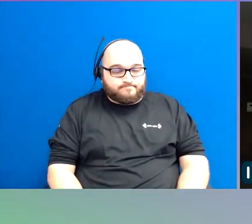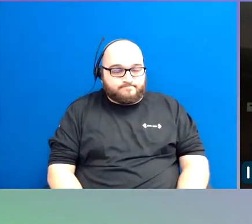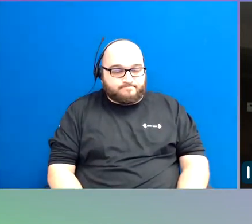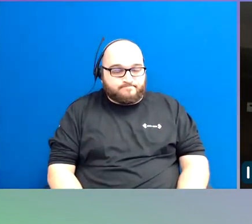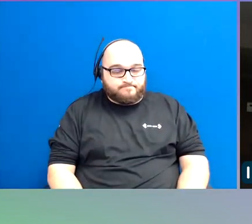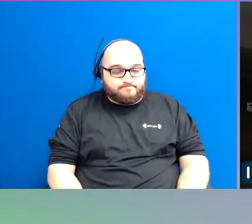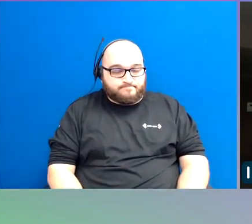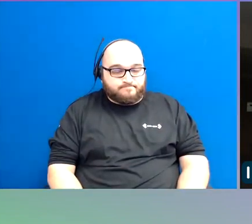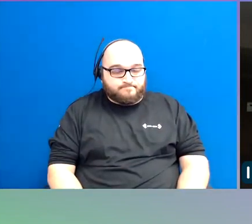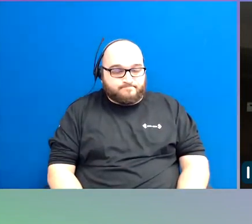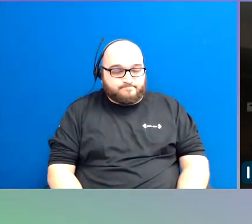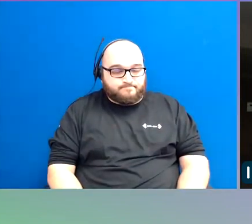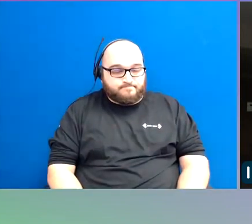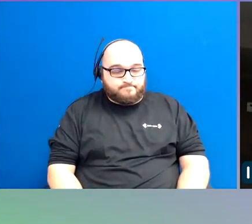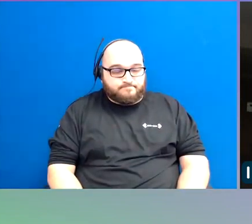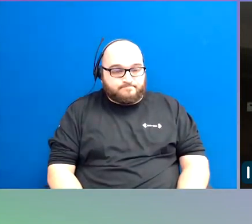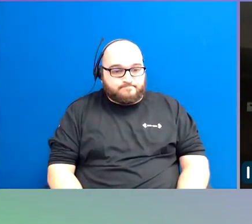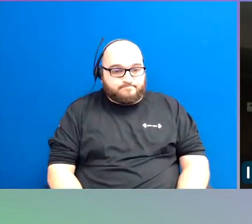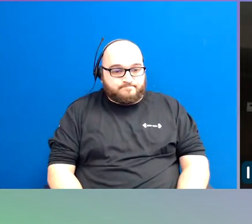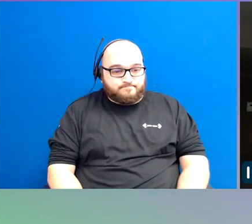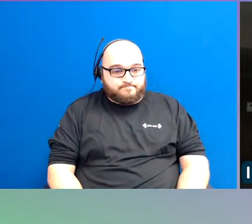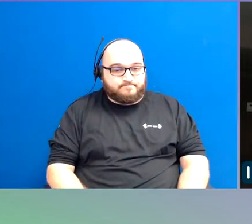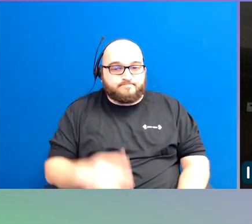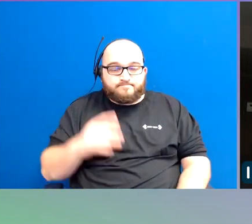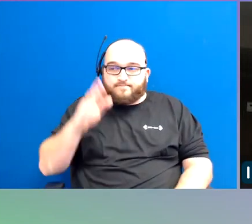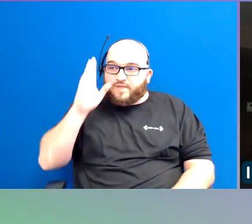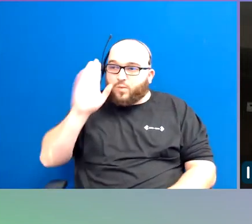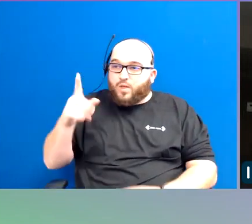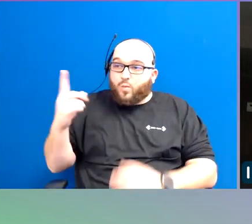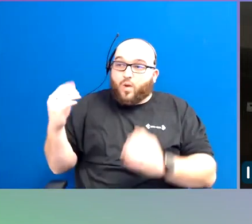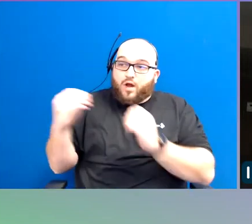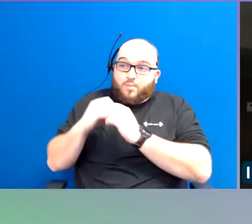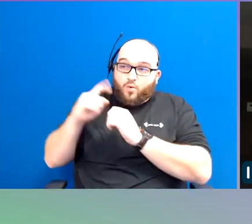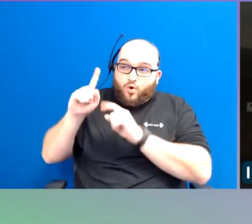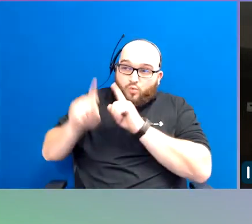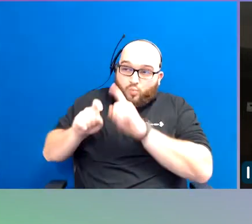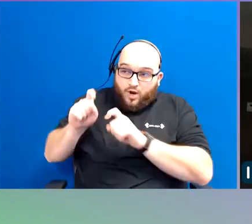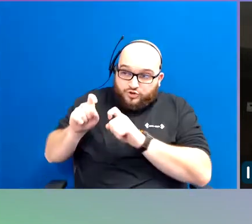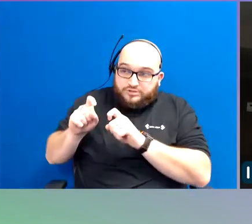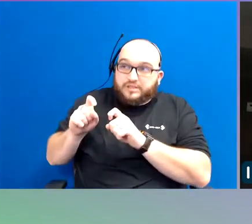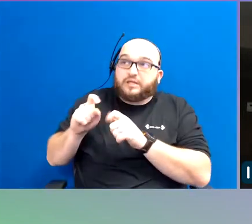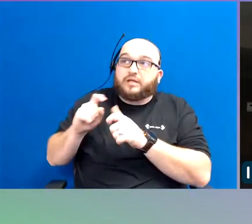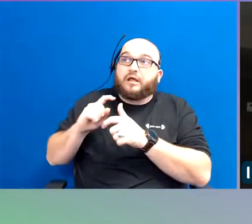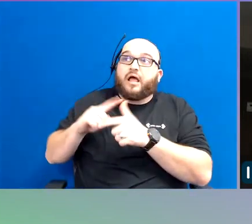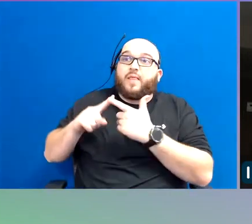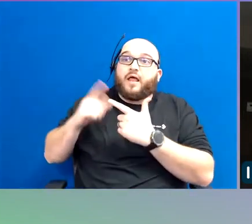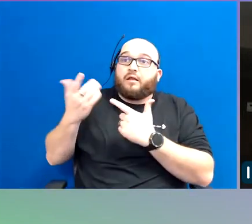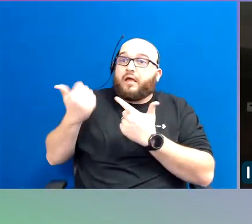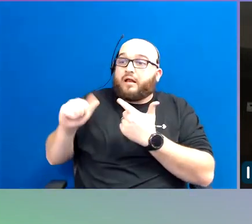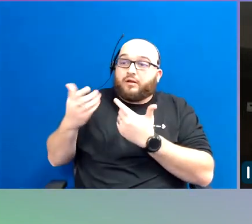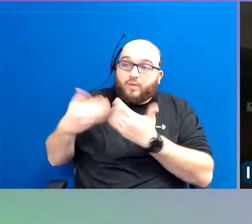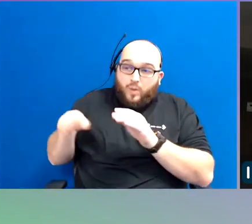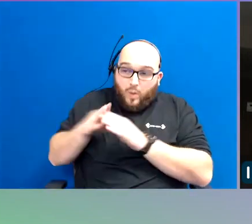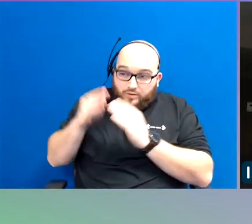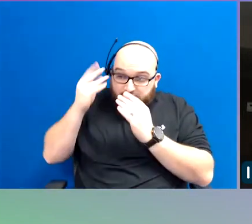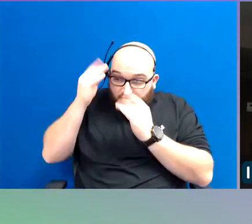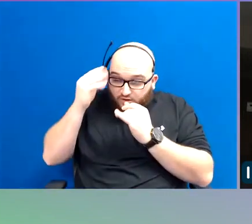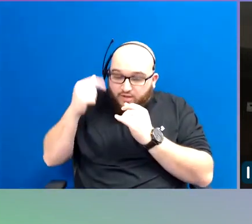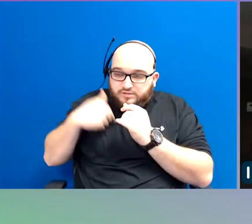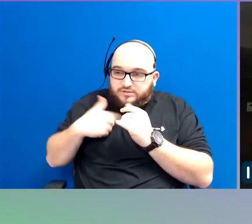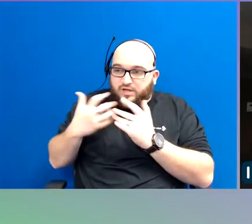Let me give you one more question, and then Sure. if you have a closing thought for our participants, I'd welcome